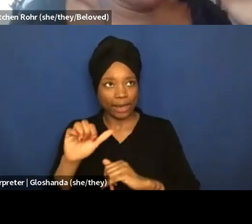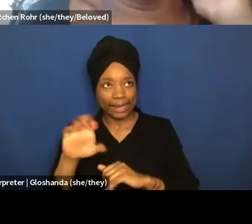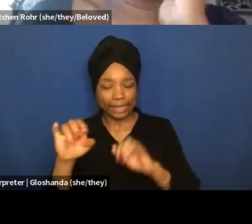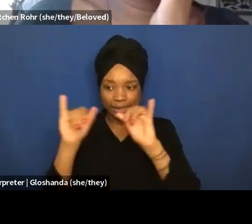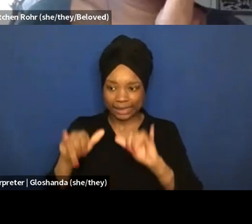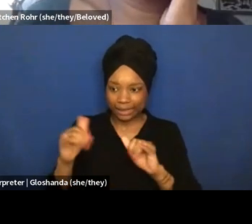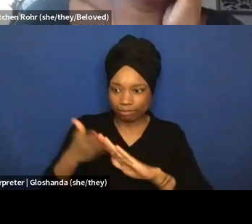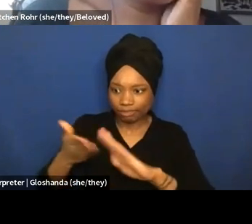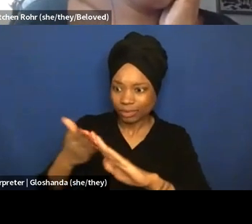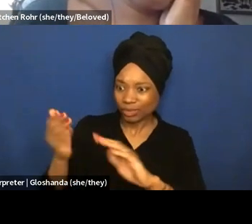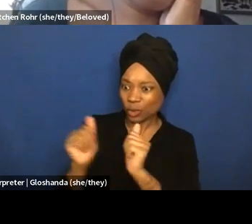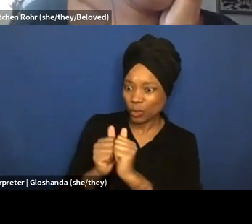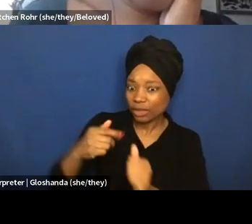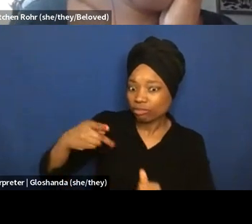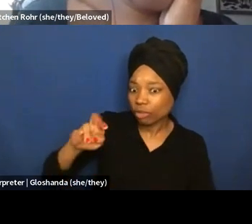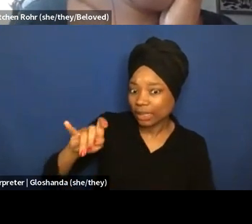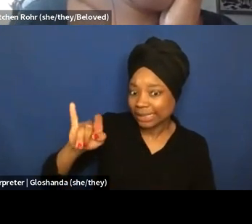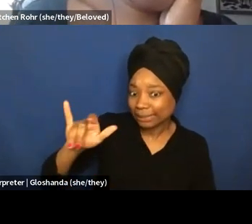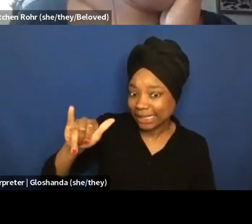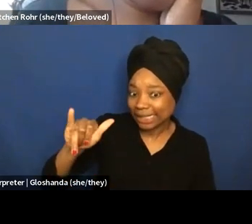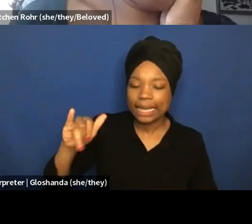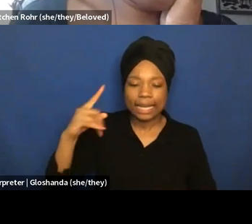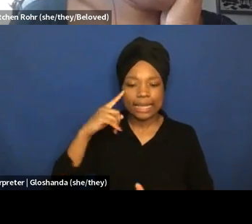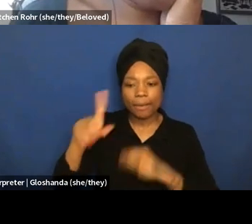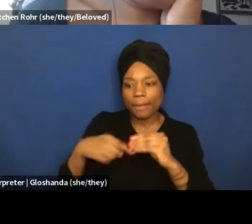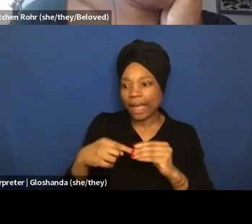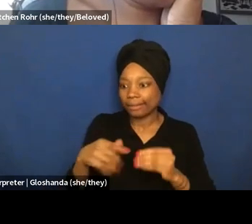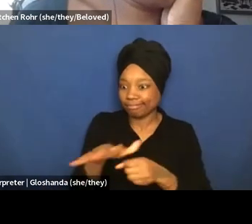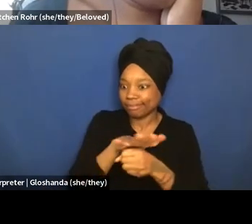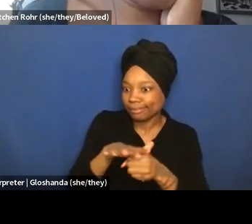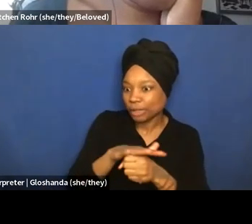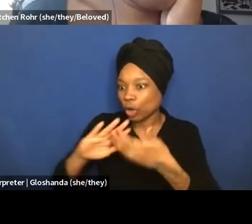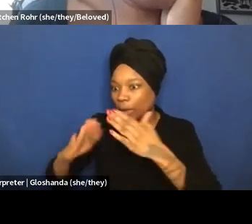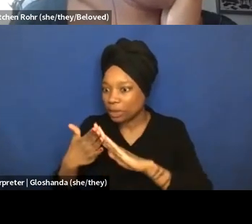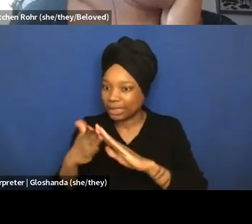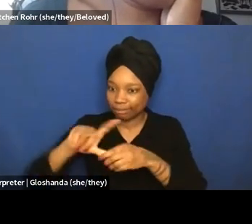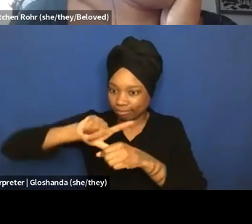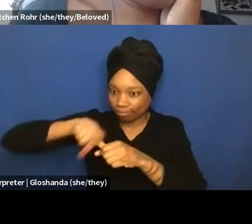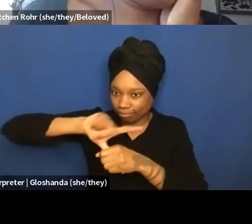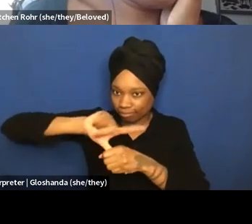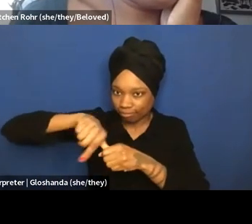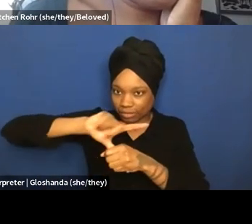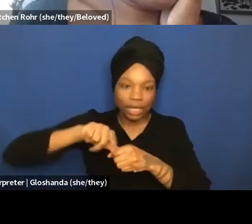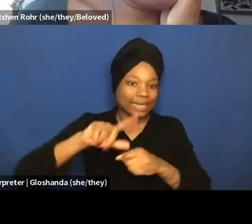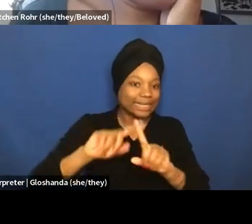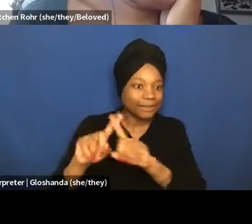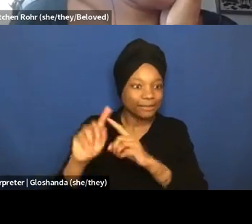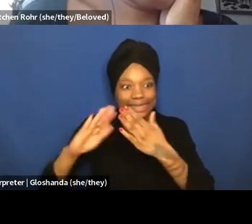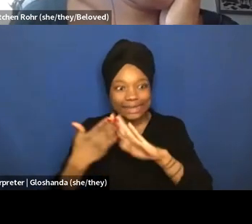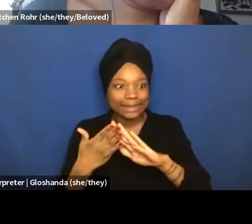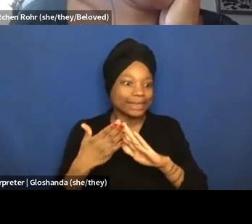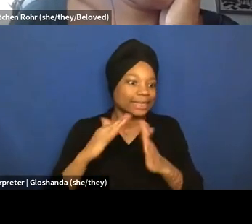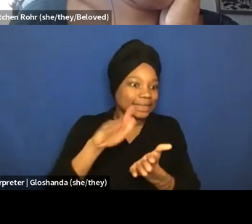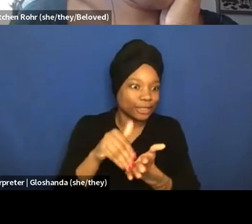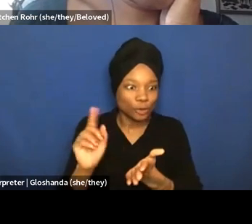how powerful it'd be that, like, you know, I live in a neighborhood or a community, you know, it's maybe like a couple of miles, and there's like the centers that we all kind of go to where we're in that